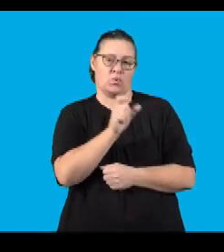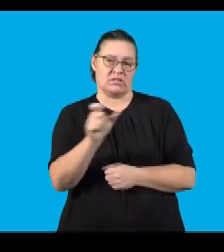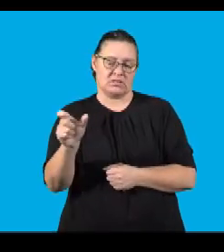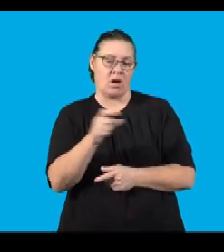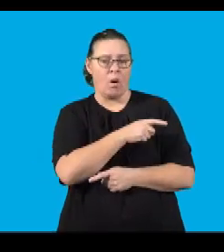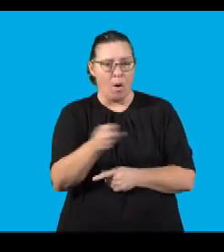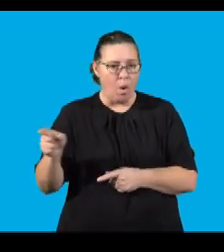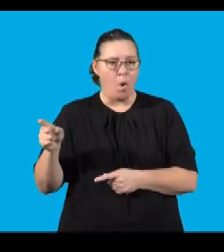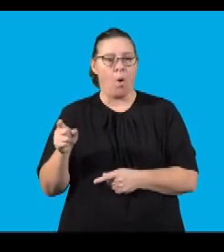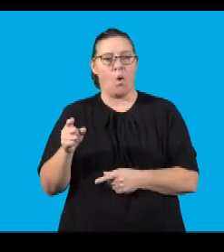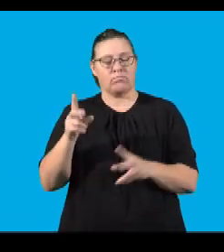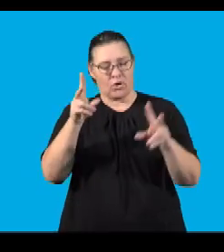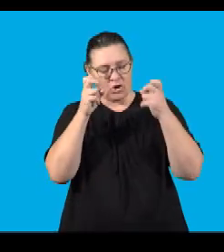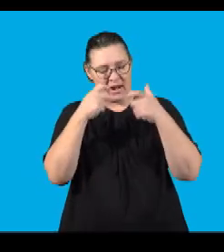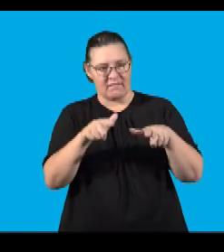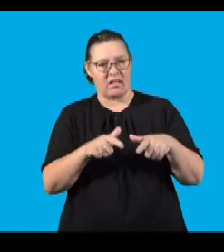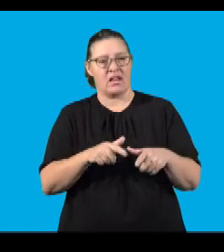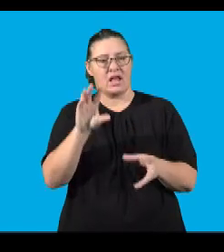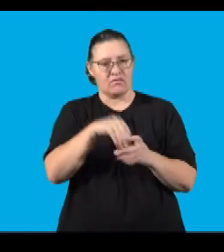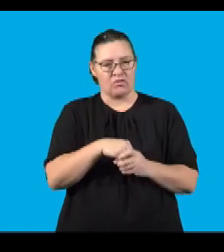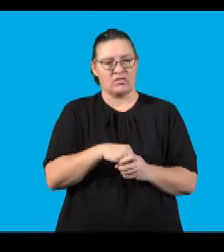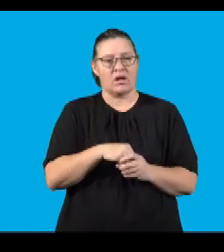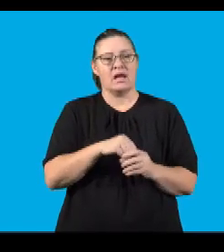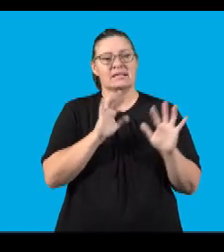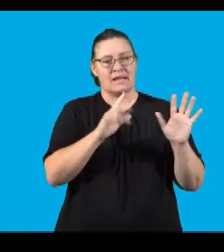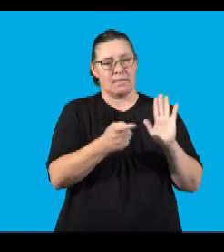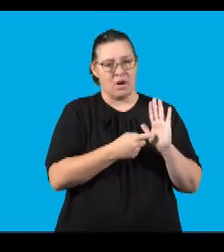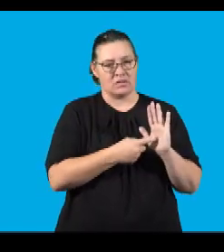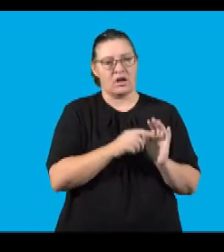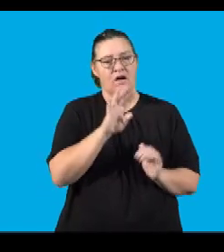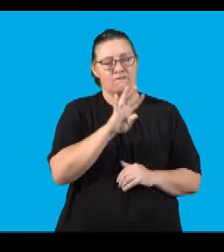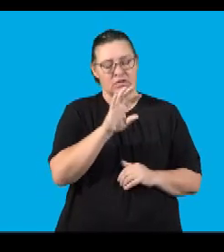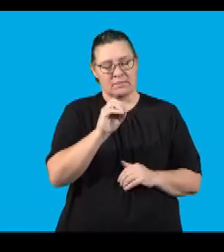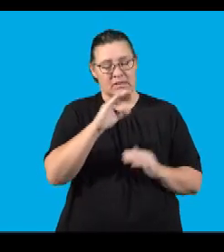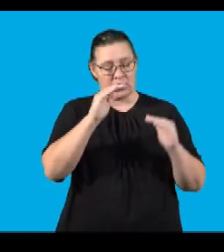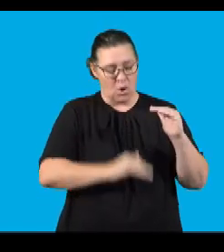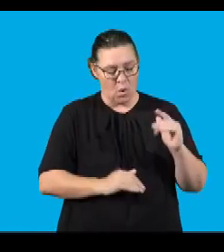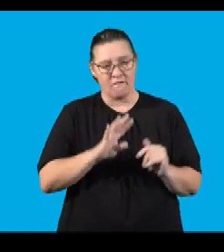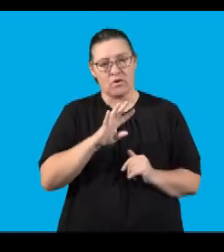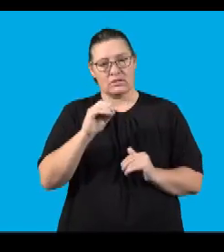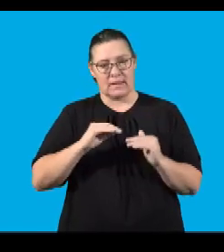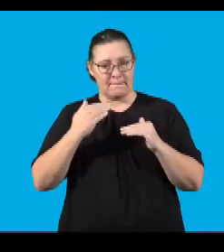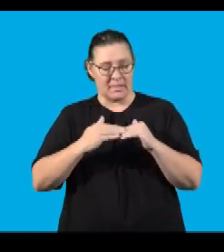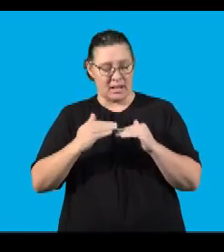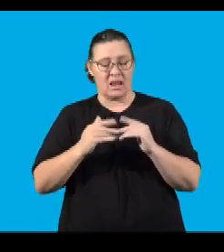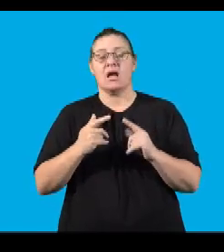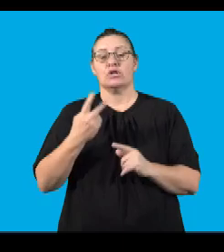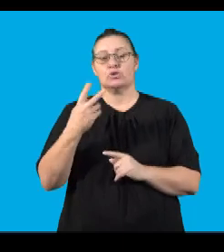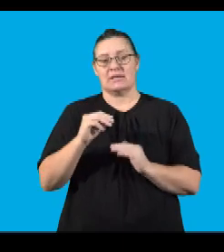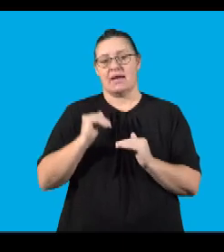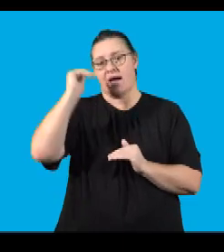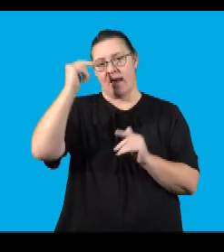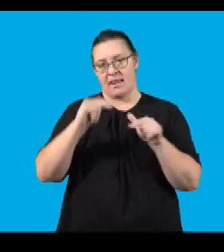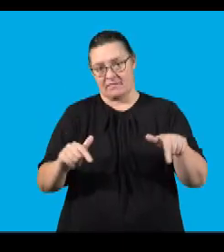all cognitive levels are included. It's a total of 10 marks, 40% lower, 40% middle order, and